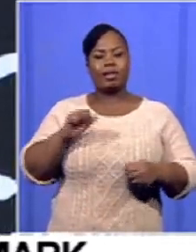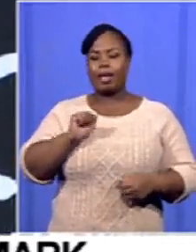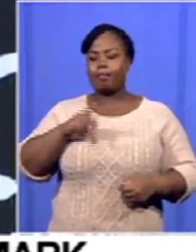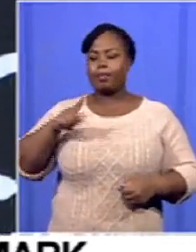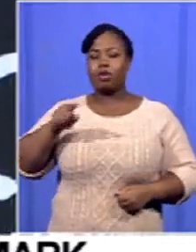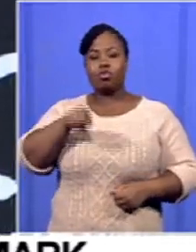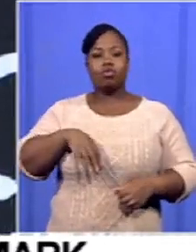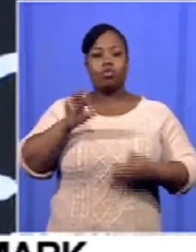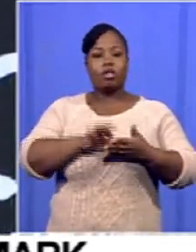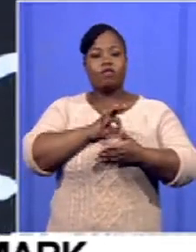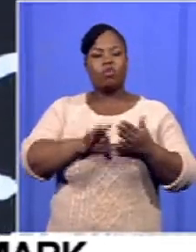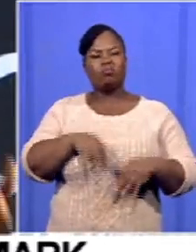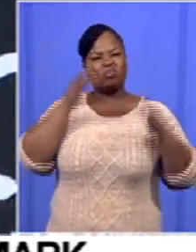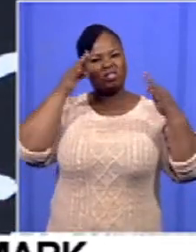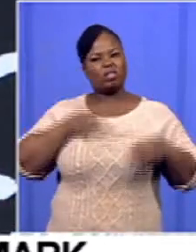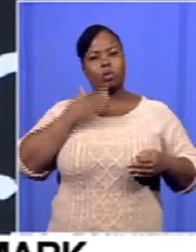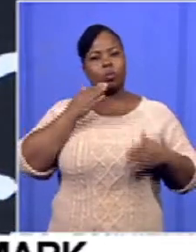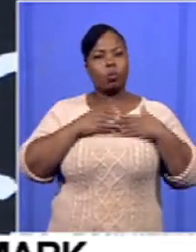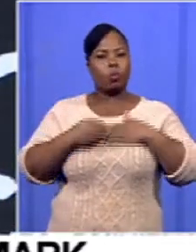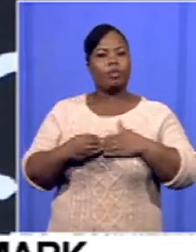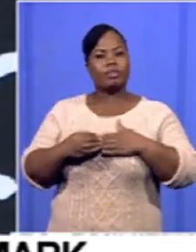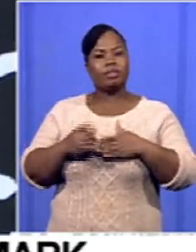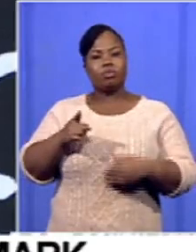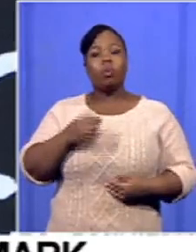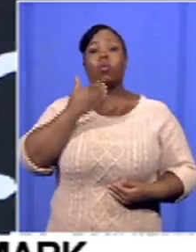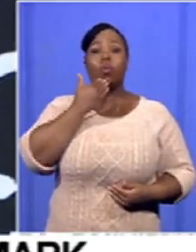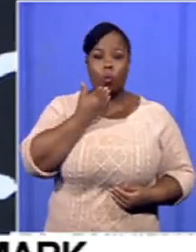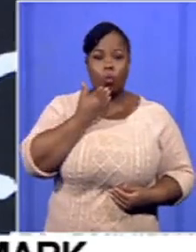decide who must lead you. Not which party, but who.